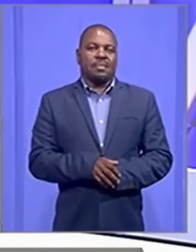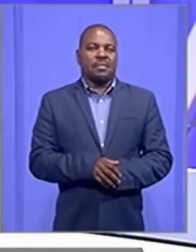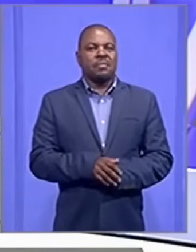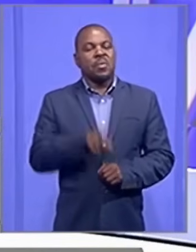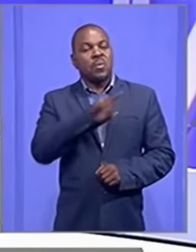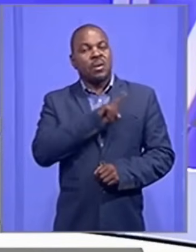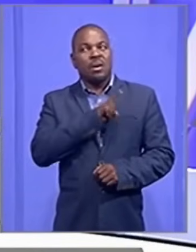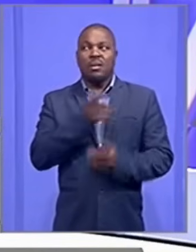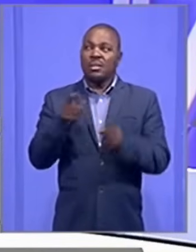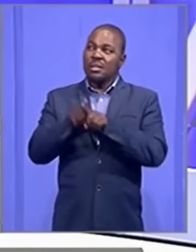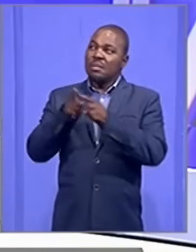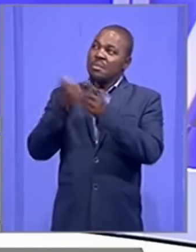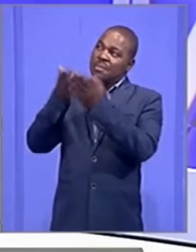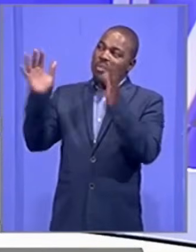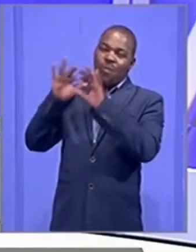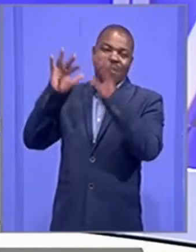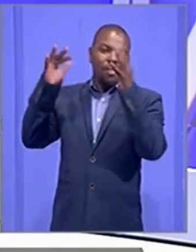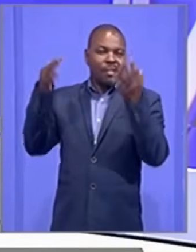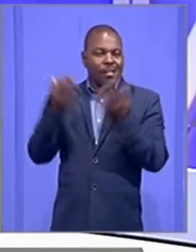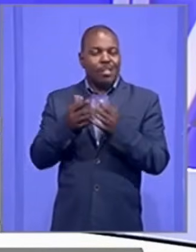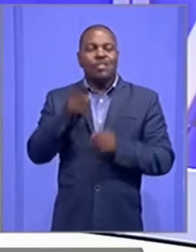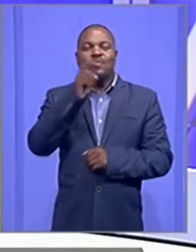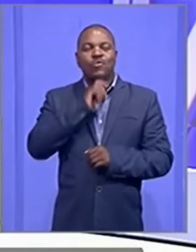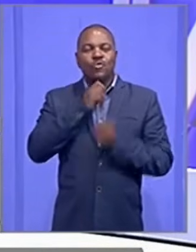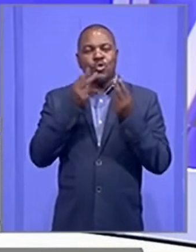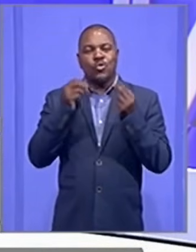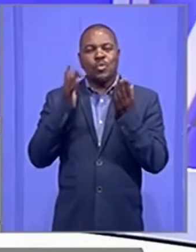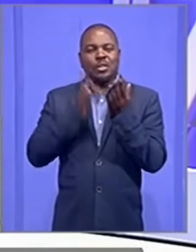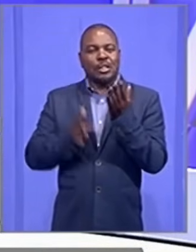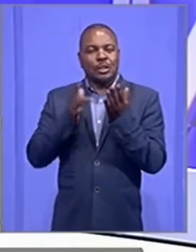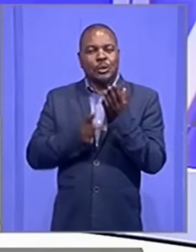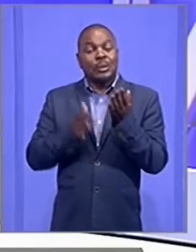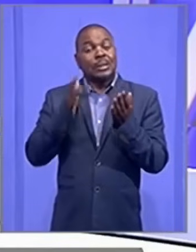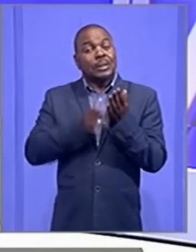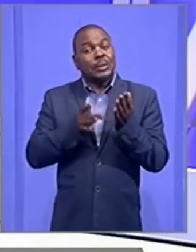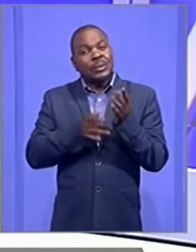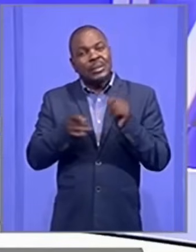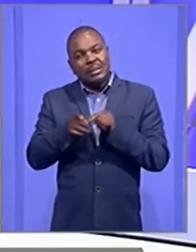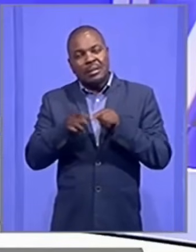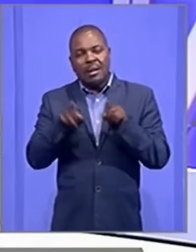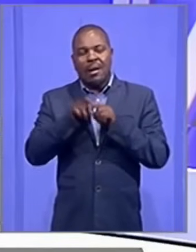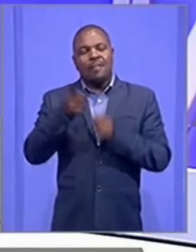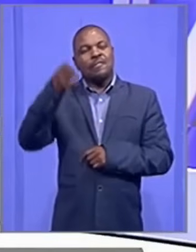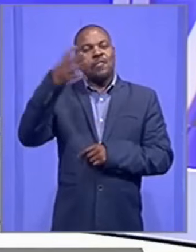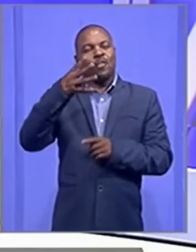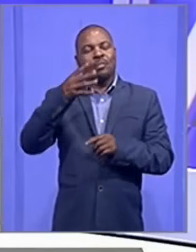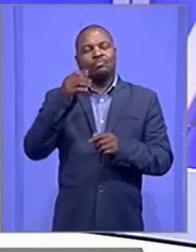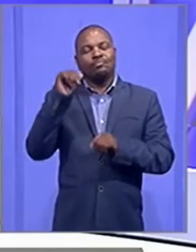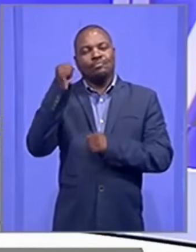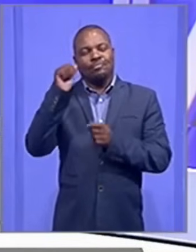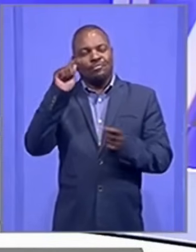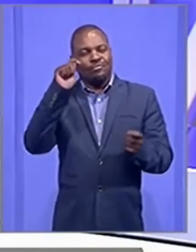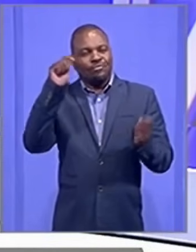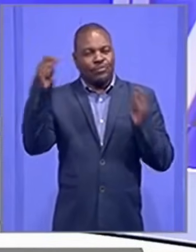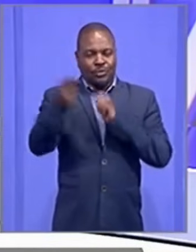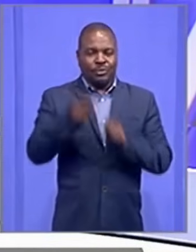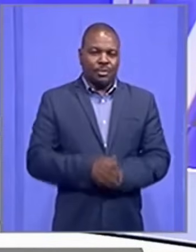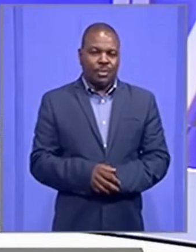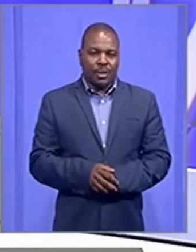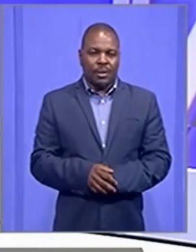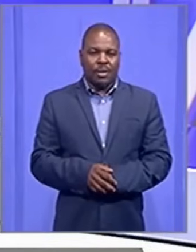ge lefase ka moka le tsena tšhomišong ya technology yeo e tsenelago go ba Fourth Industrial Revolution. Kgoro